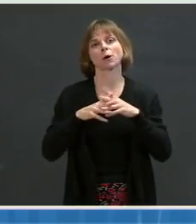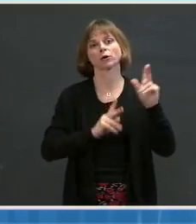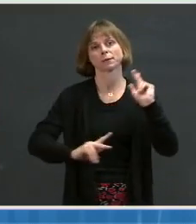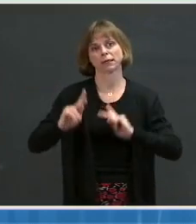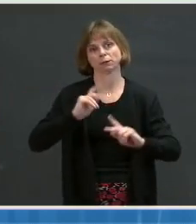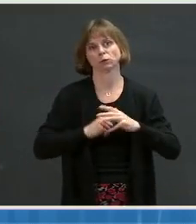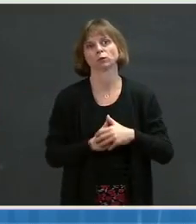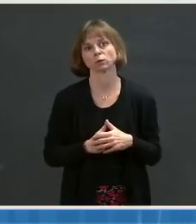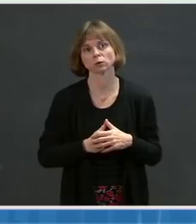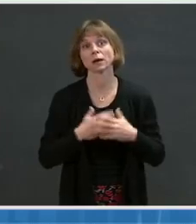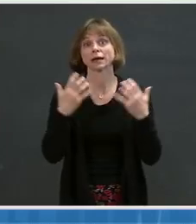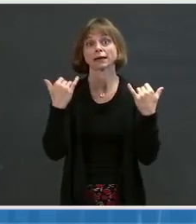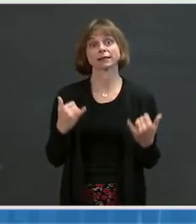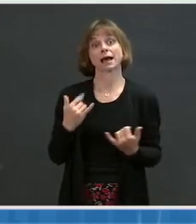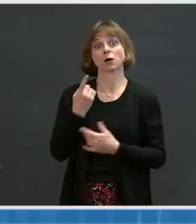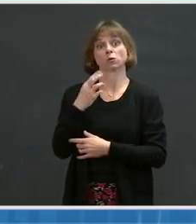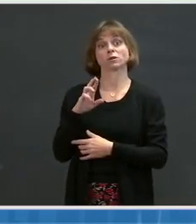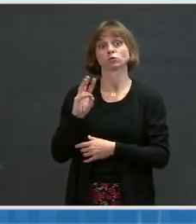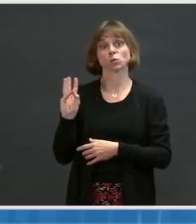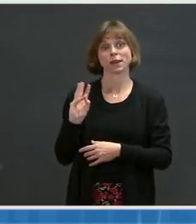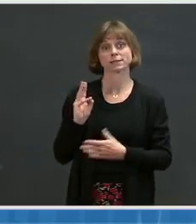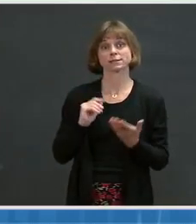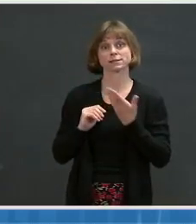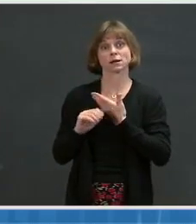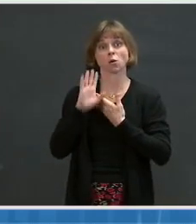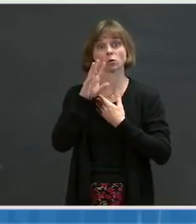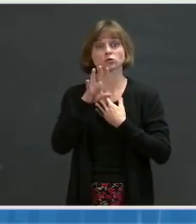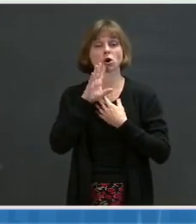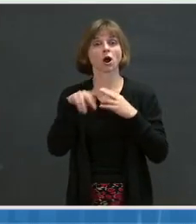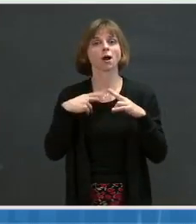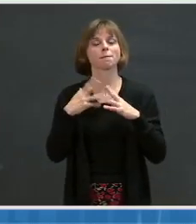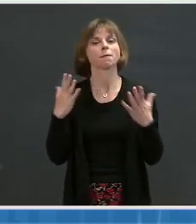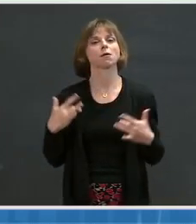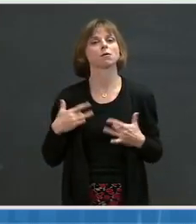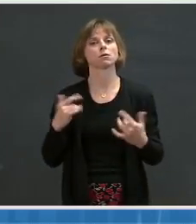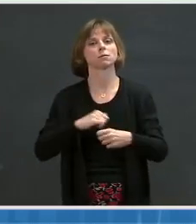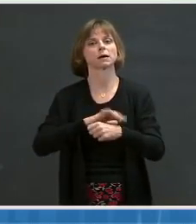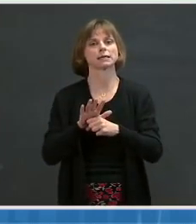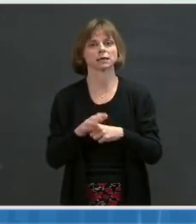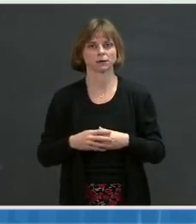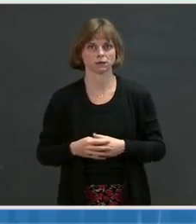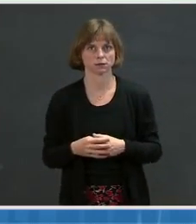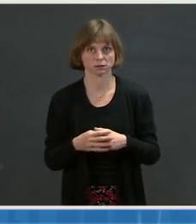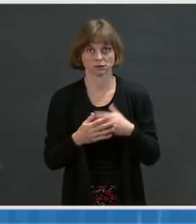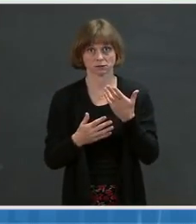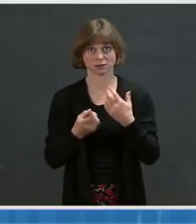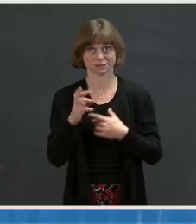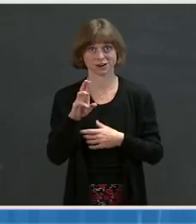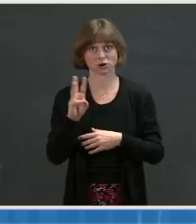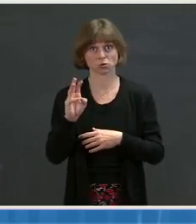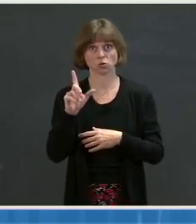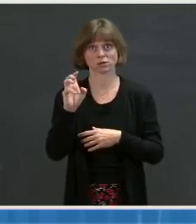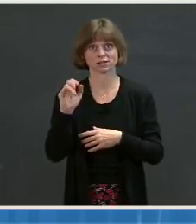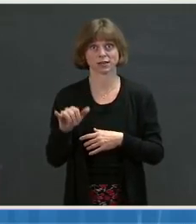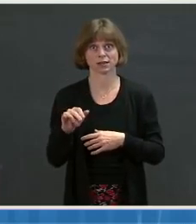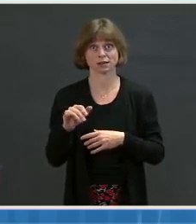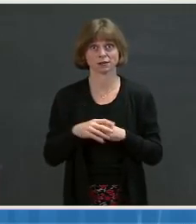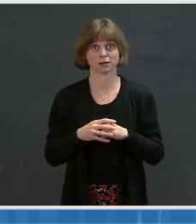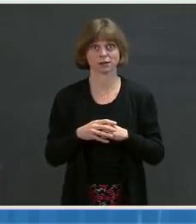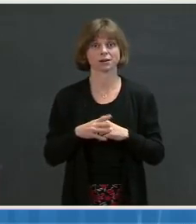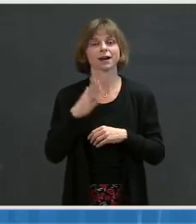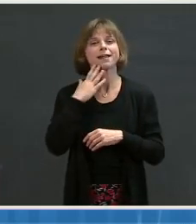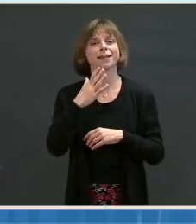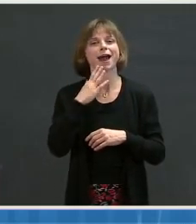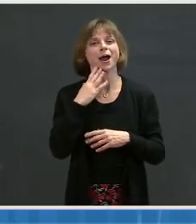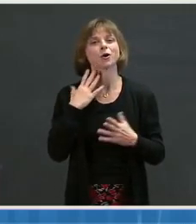With that, let me turn it over to Dr. Walensky to talk about the state of the pandemic. Dr. Walensky. Thank you, Jeff. I'm again delighted